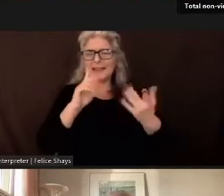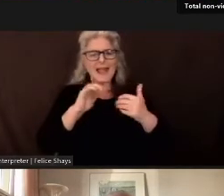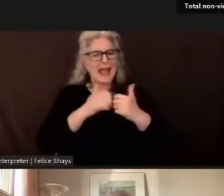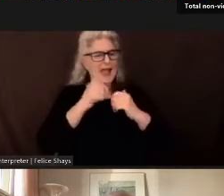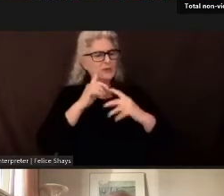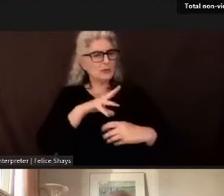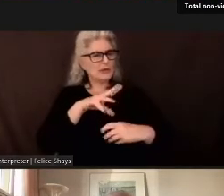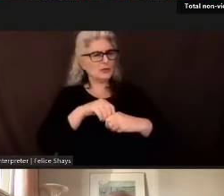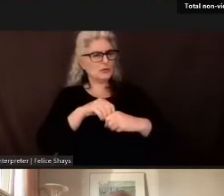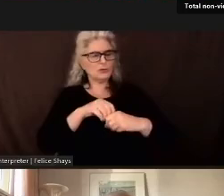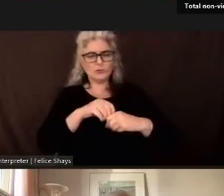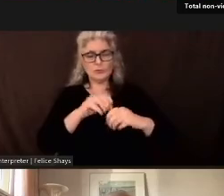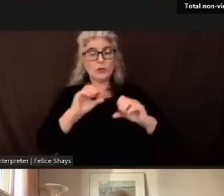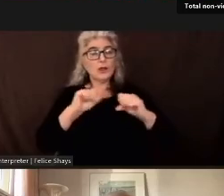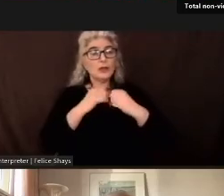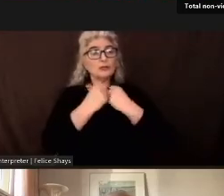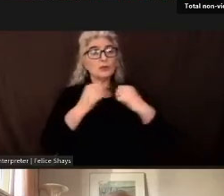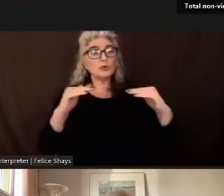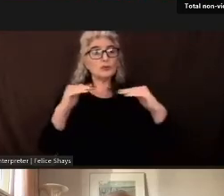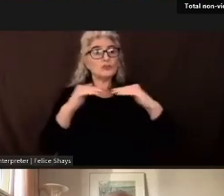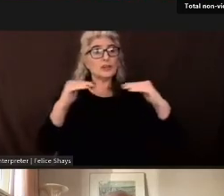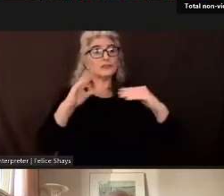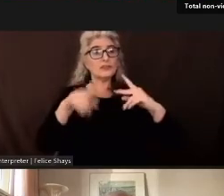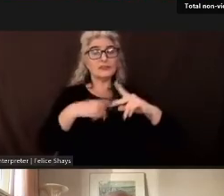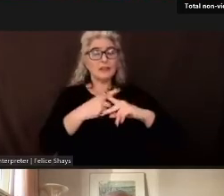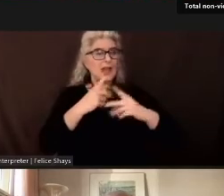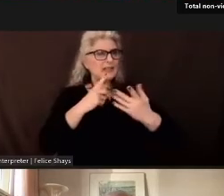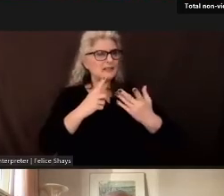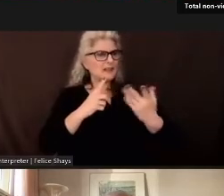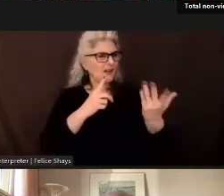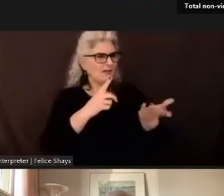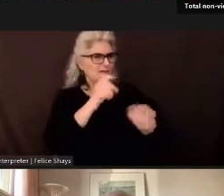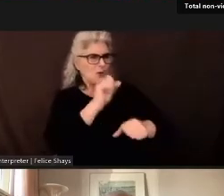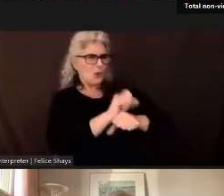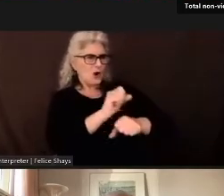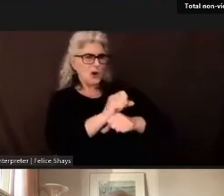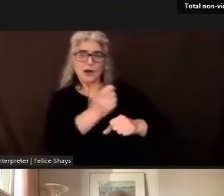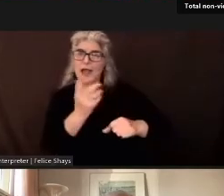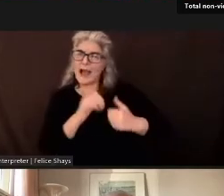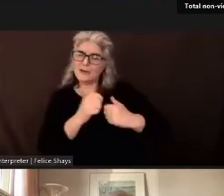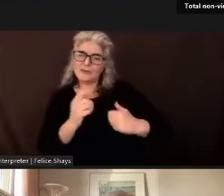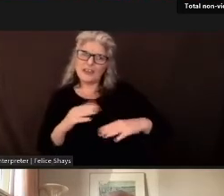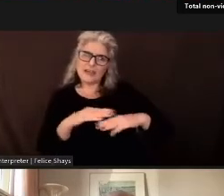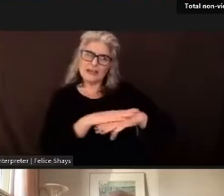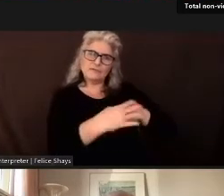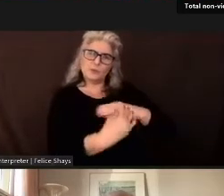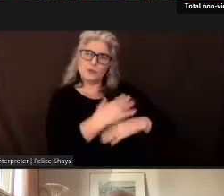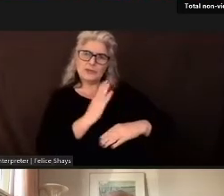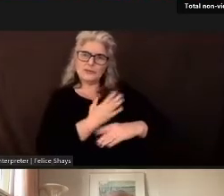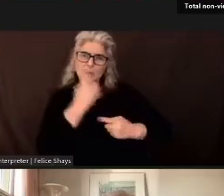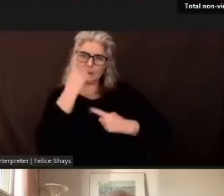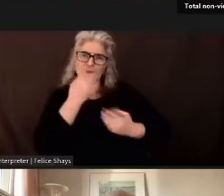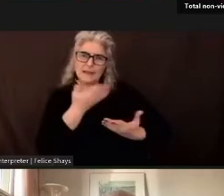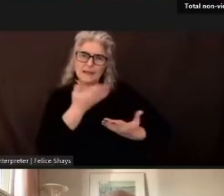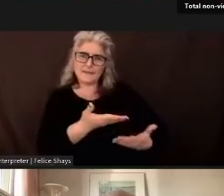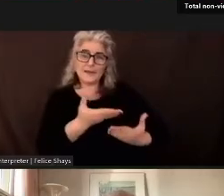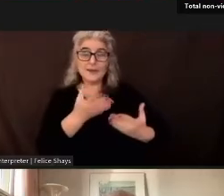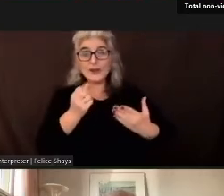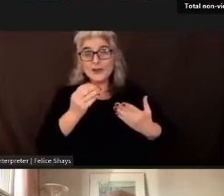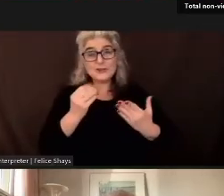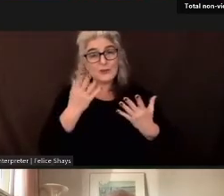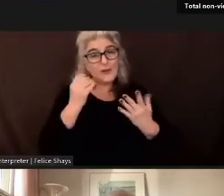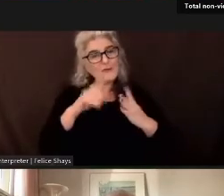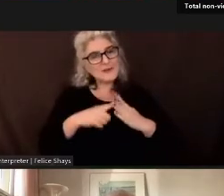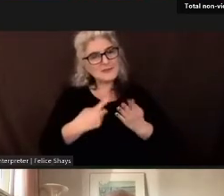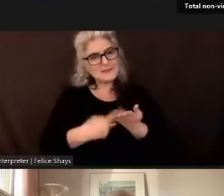aspects into those calculations? So that's what I would like to start with, and maybe kind of like add